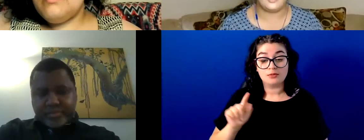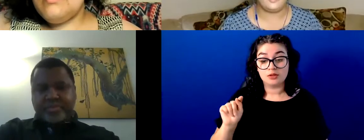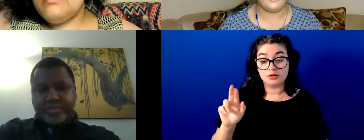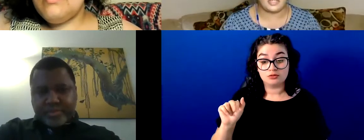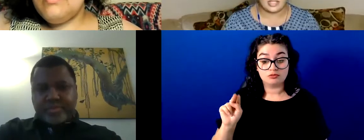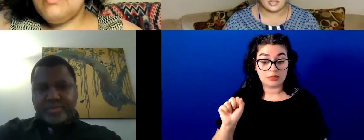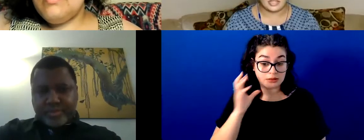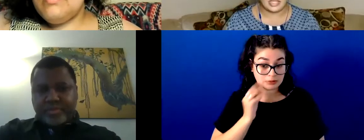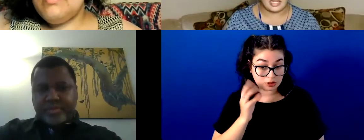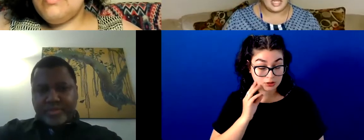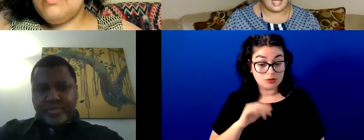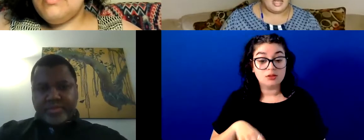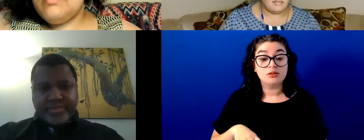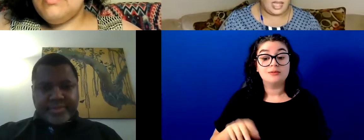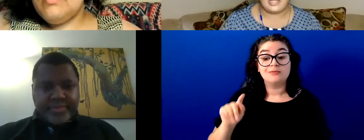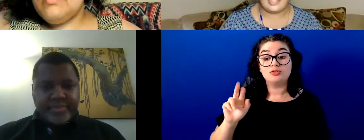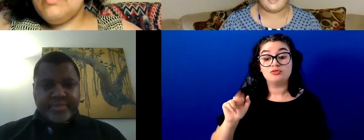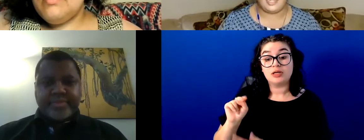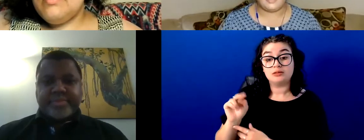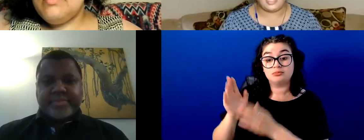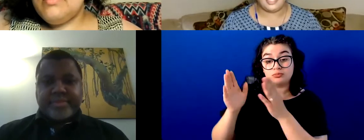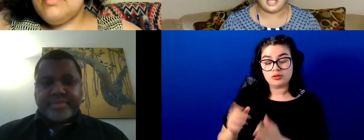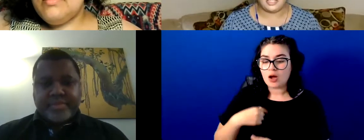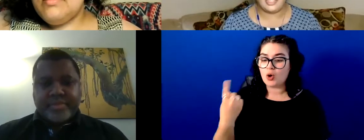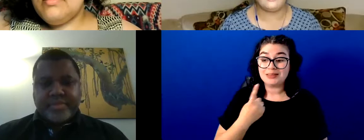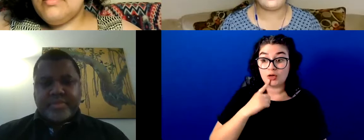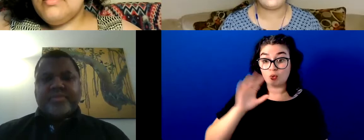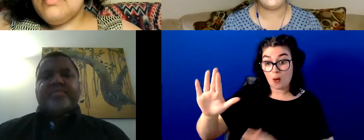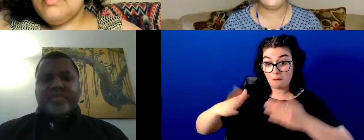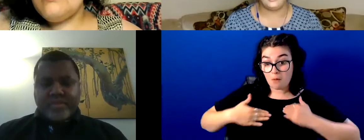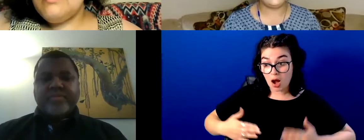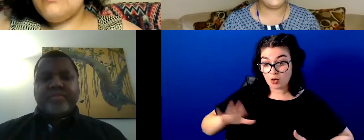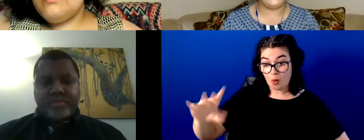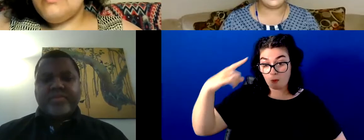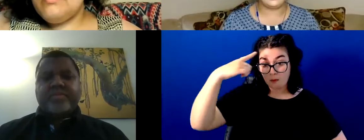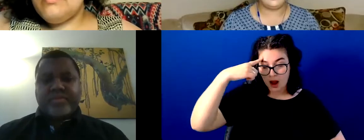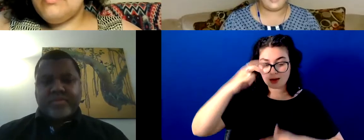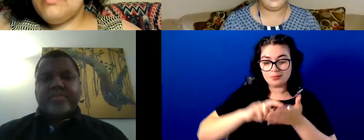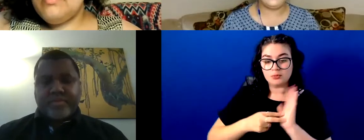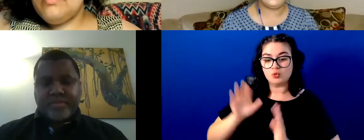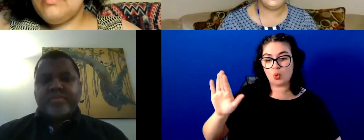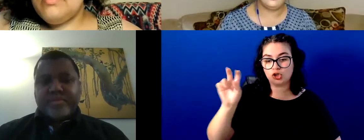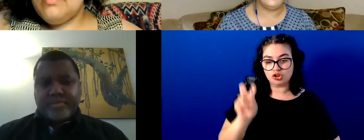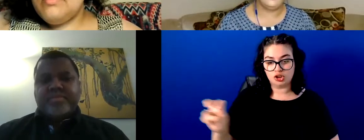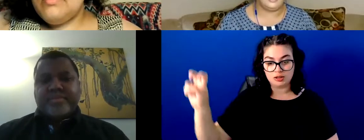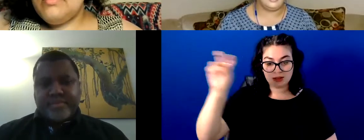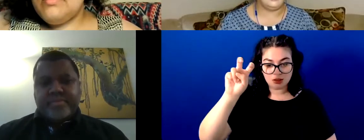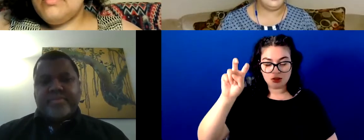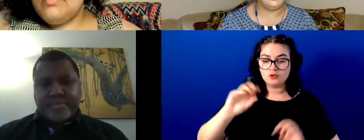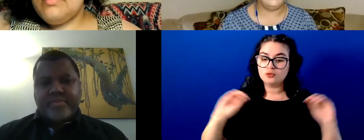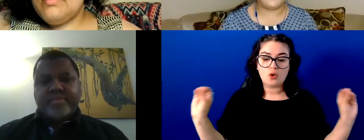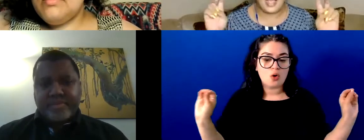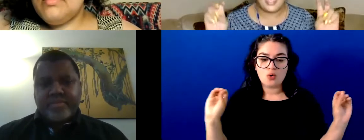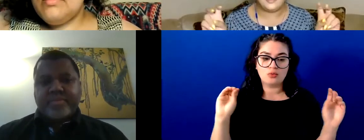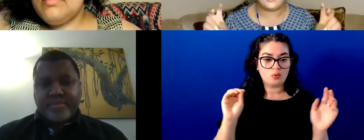for a trans person, I always say your body, your mind, your journey. So there's no physical way, or there's no right